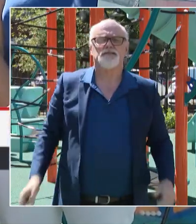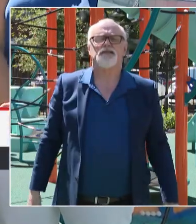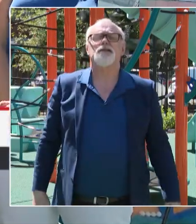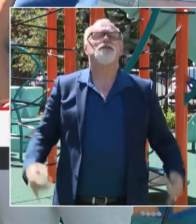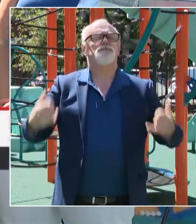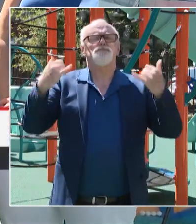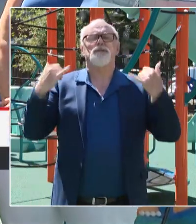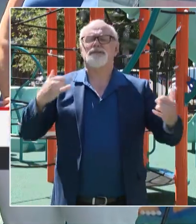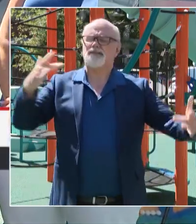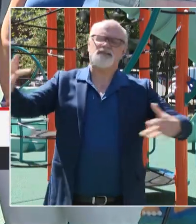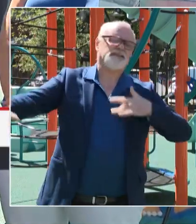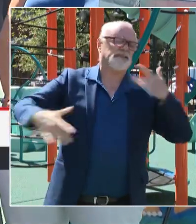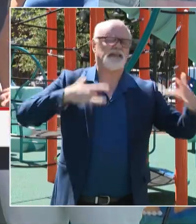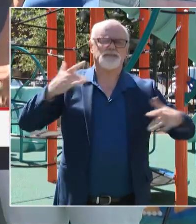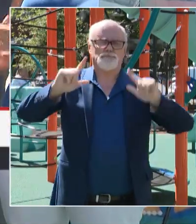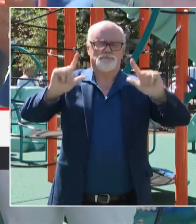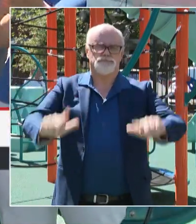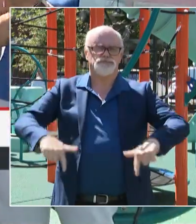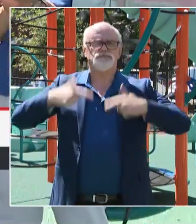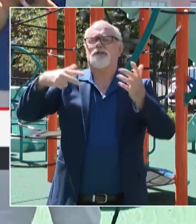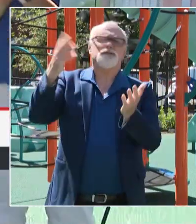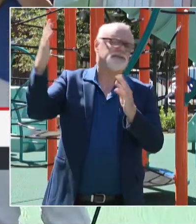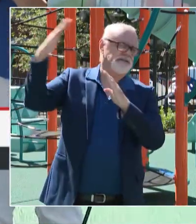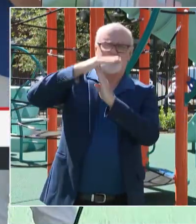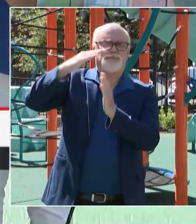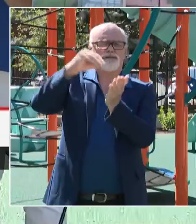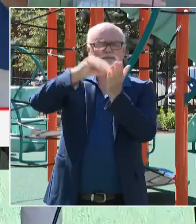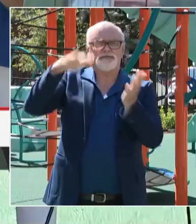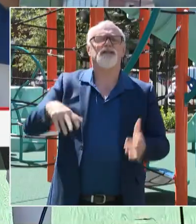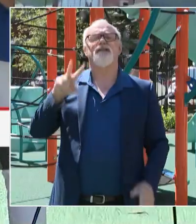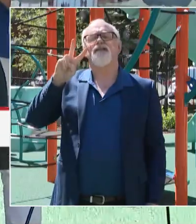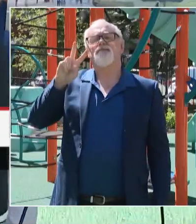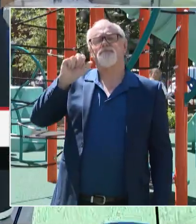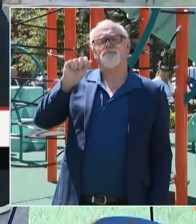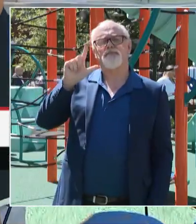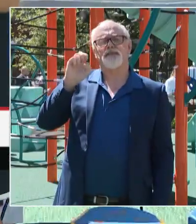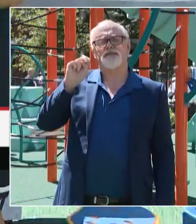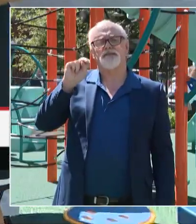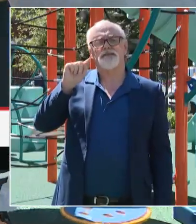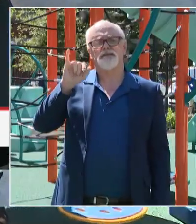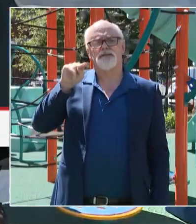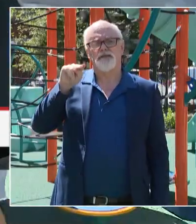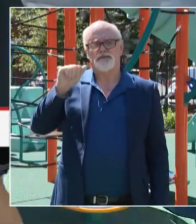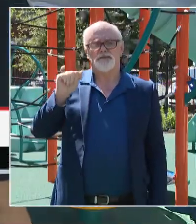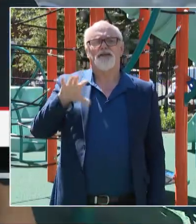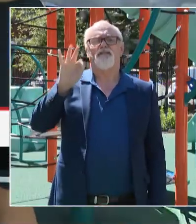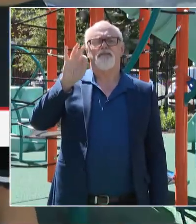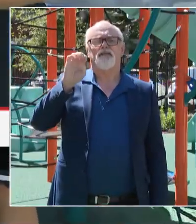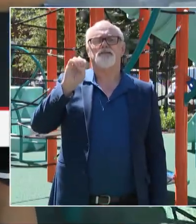students, Valentina Ferreira. You got it, Valentina.